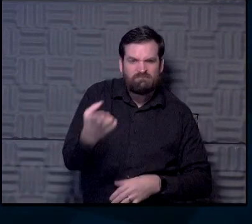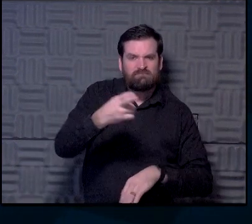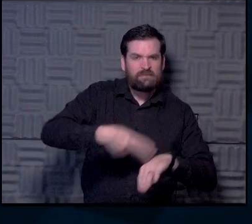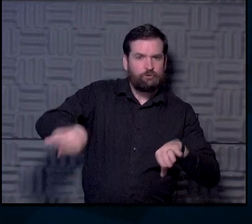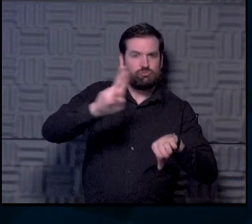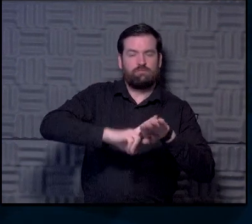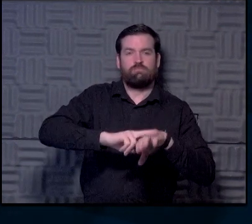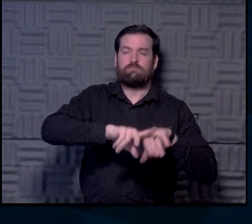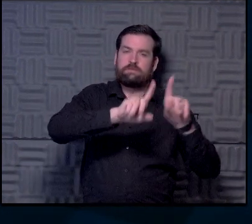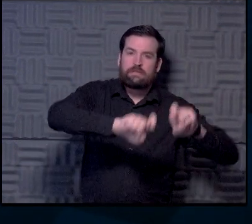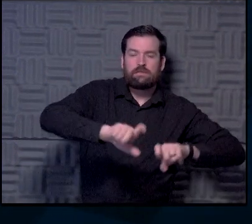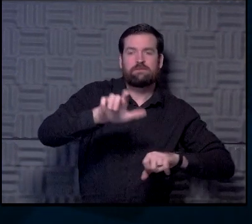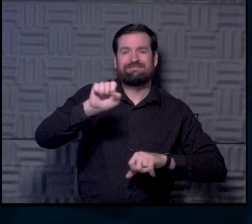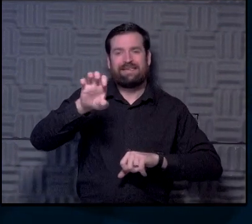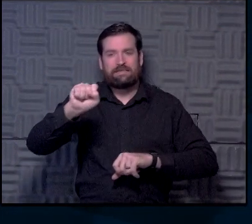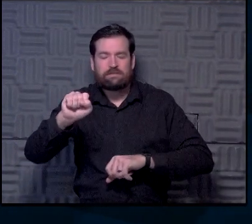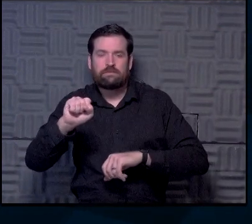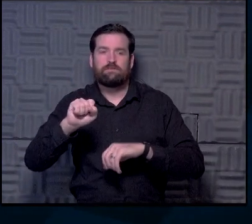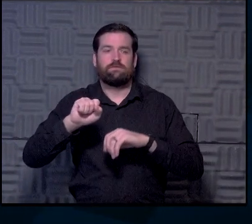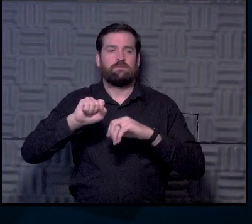cases, hospitalizations, and deaths.